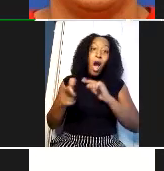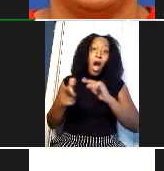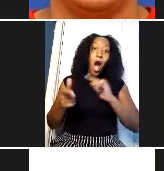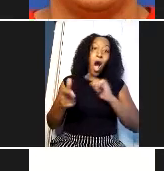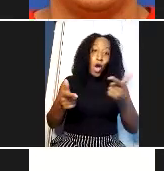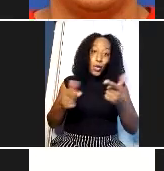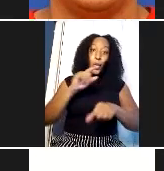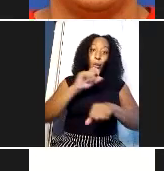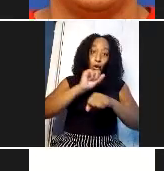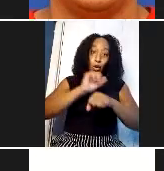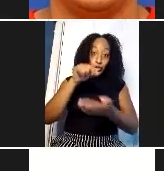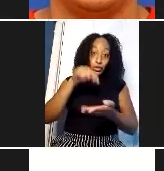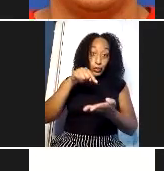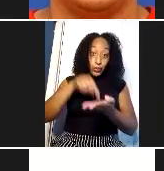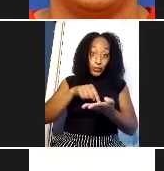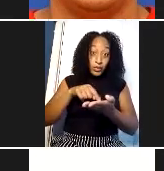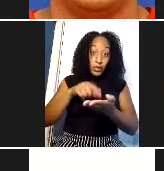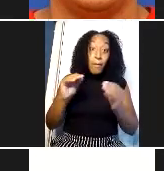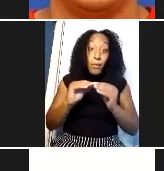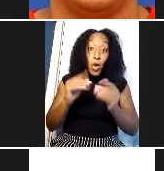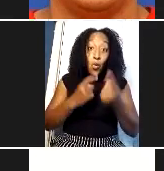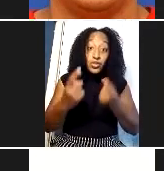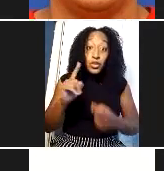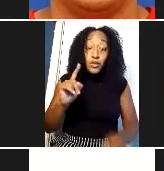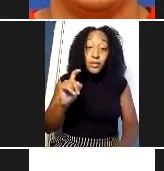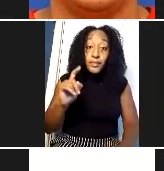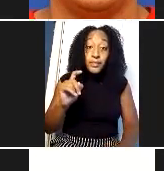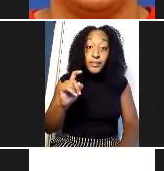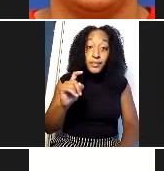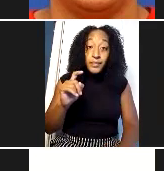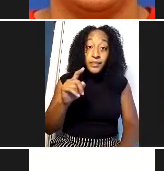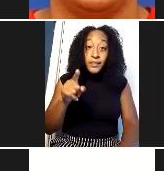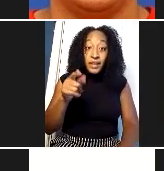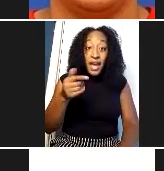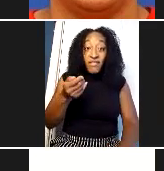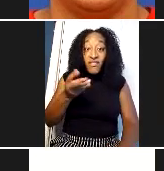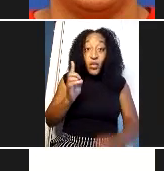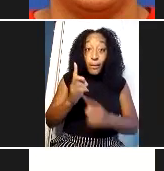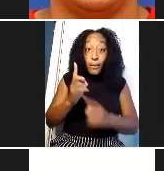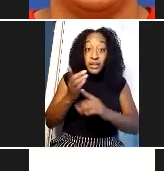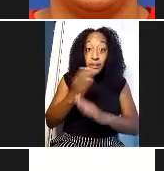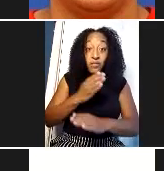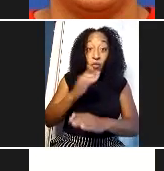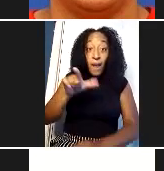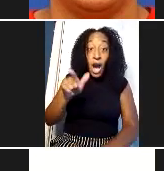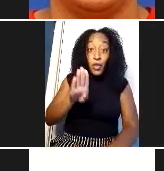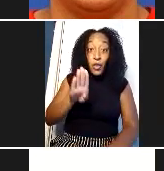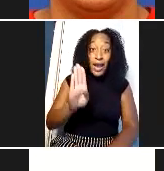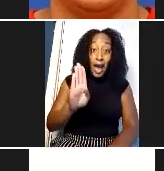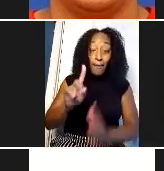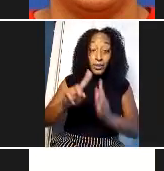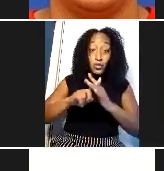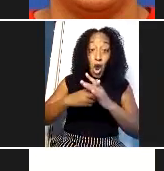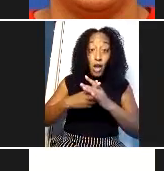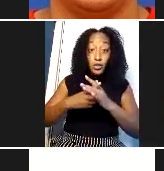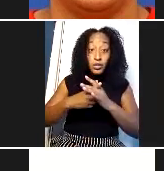Any other questions? Please shoot. I do have a few minutes before lab class starts, so I'm happy to address it. If